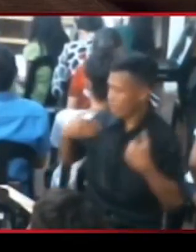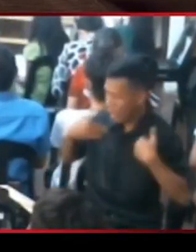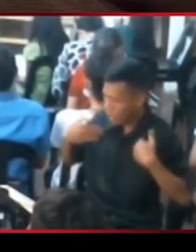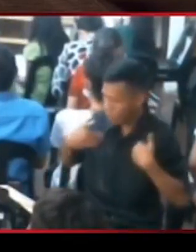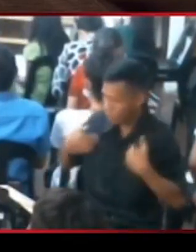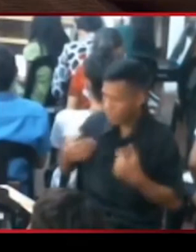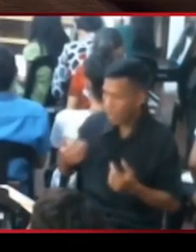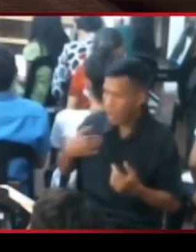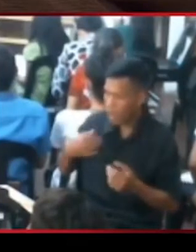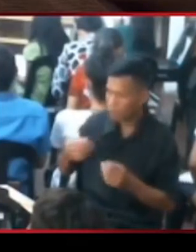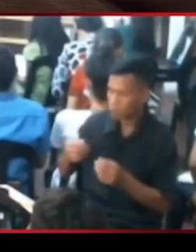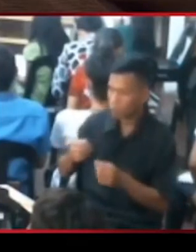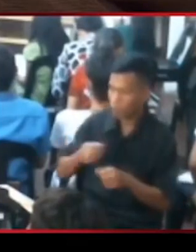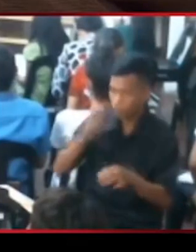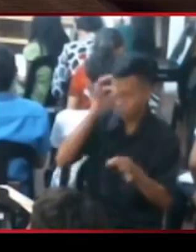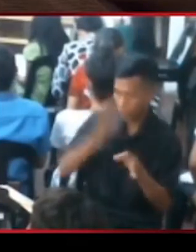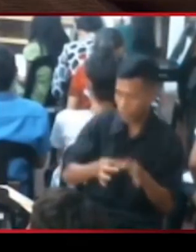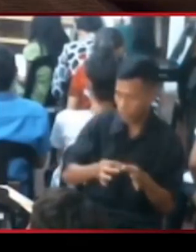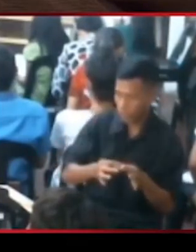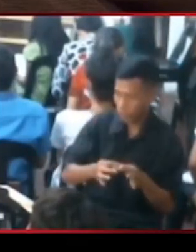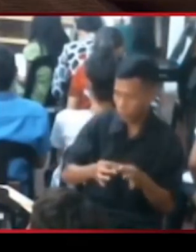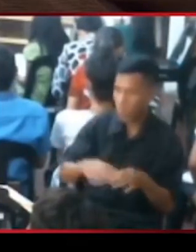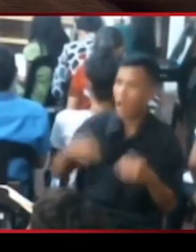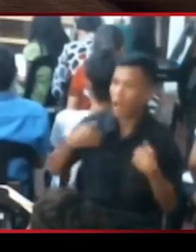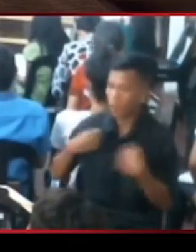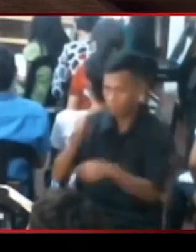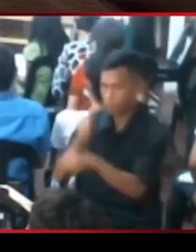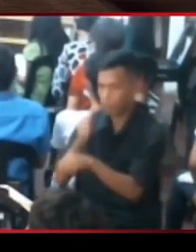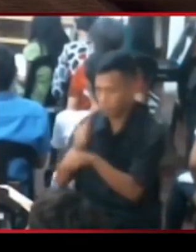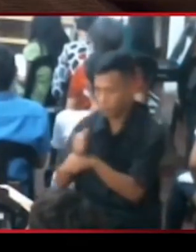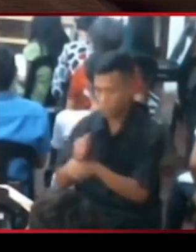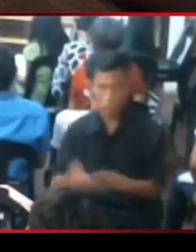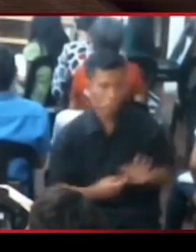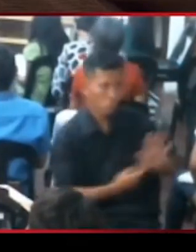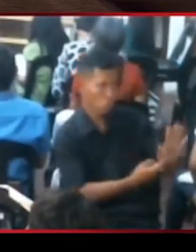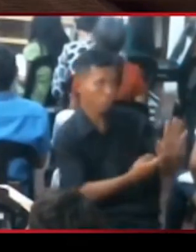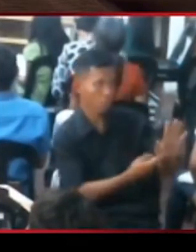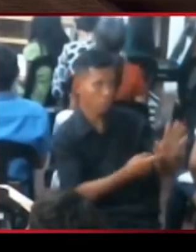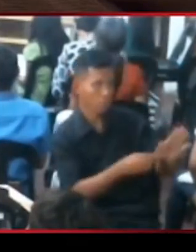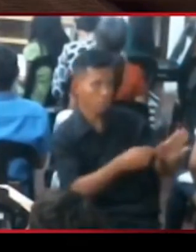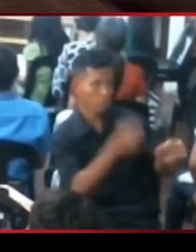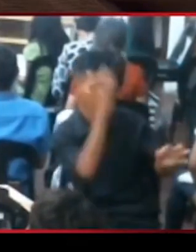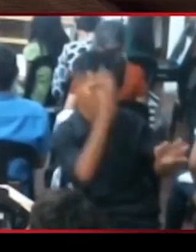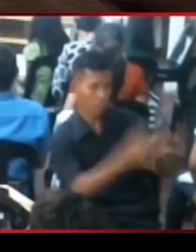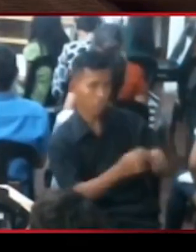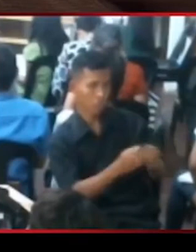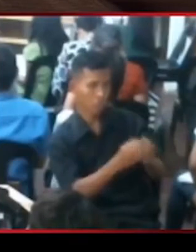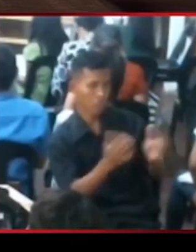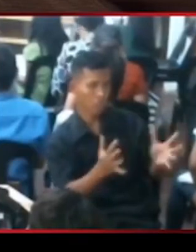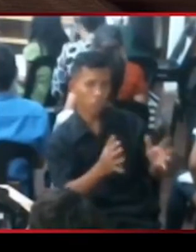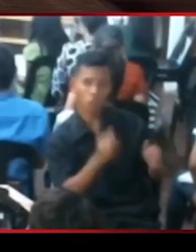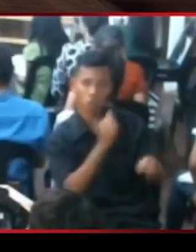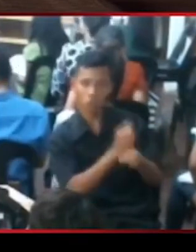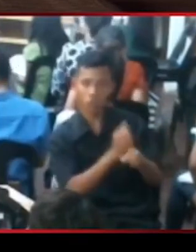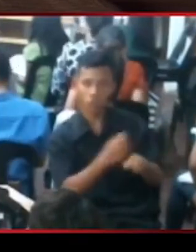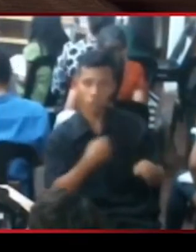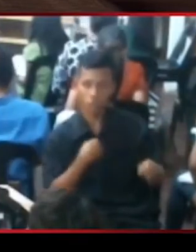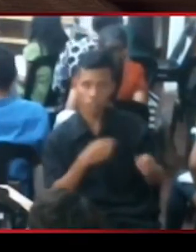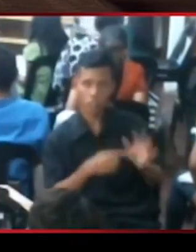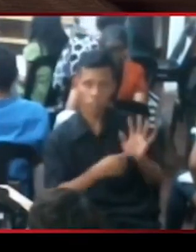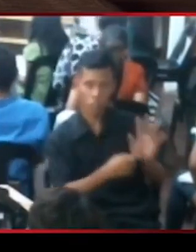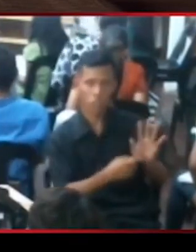I have works, show me thy faith without thy works, and I will show thee my